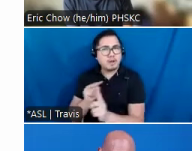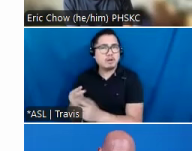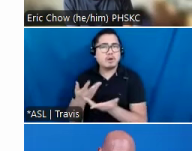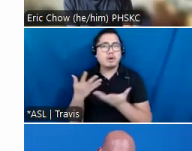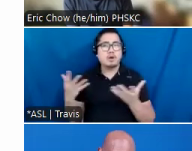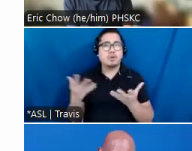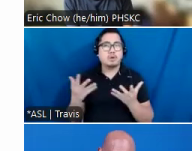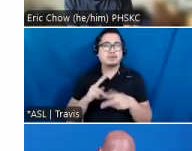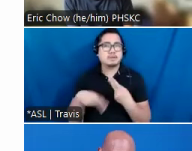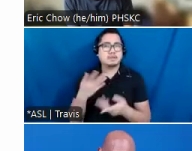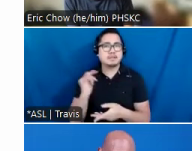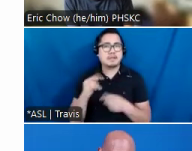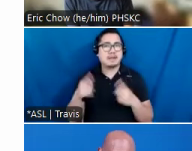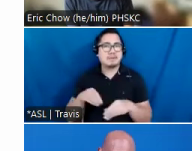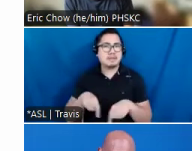our county.